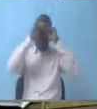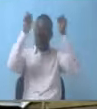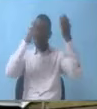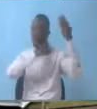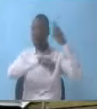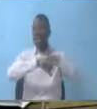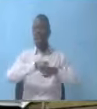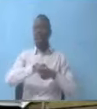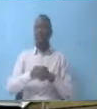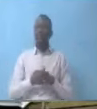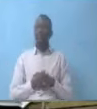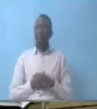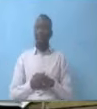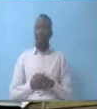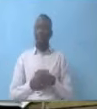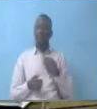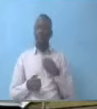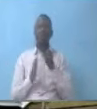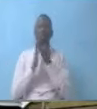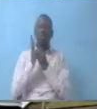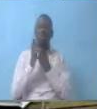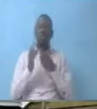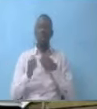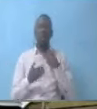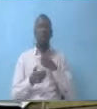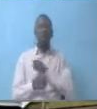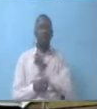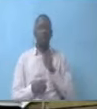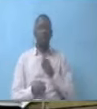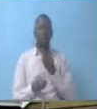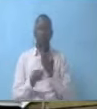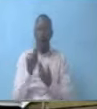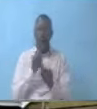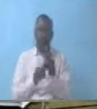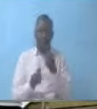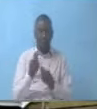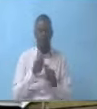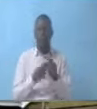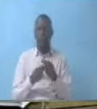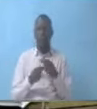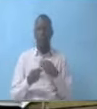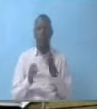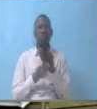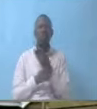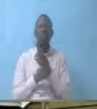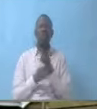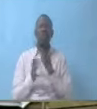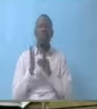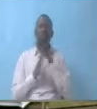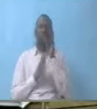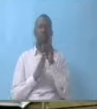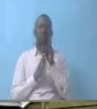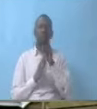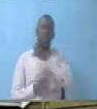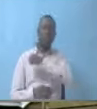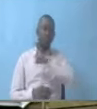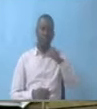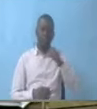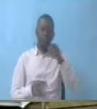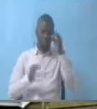And that was the issue of our appeal before the Privy Council. That's right. Now, the provisions of the Special Criminal Court Act, mm-hmm, okay,